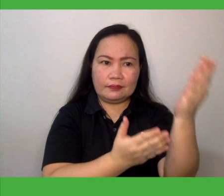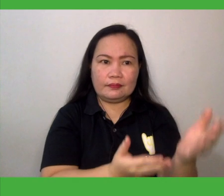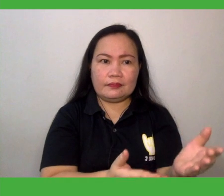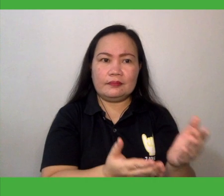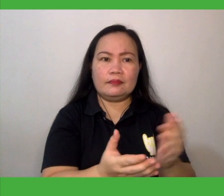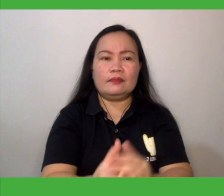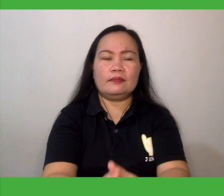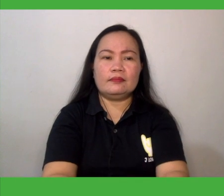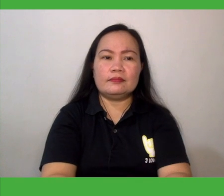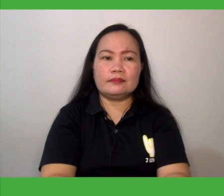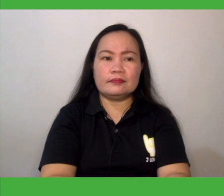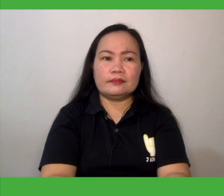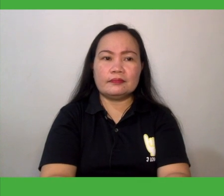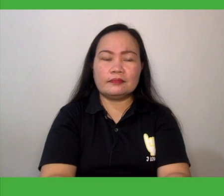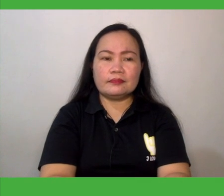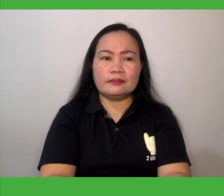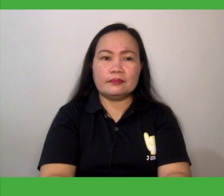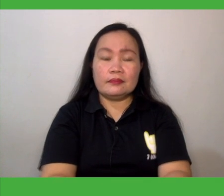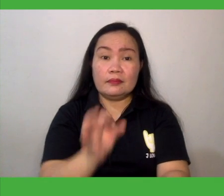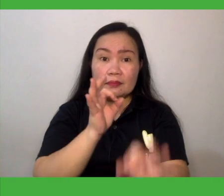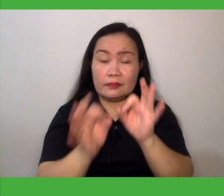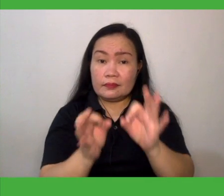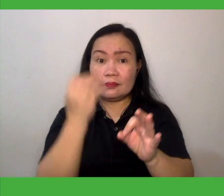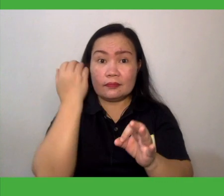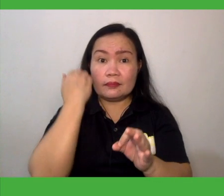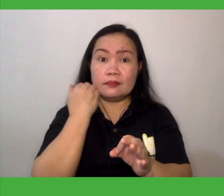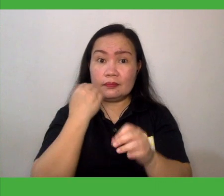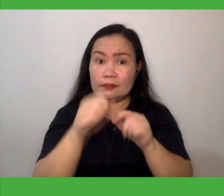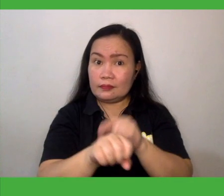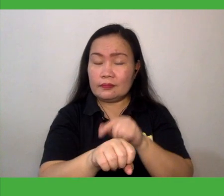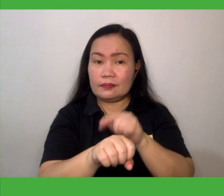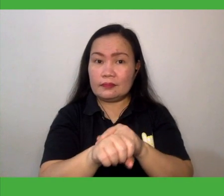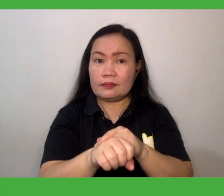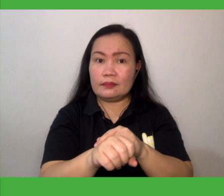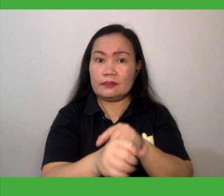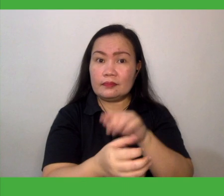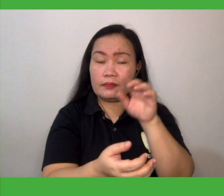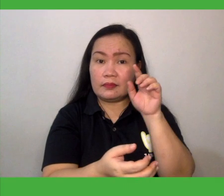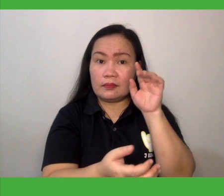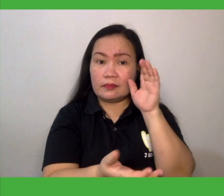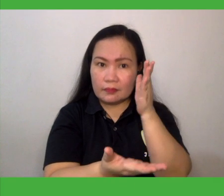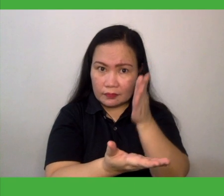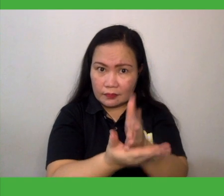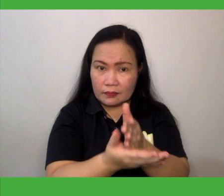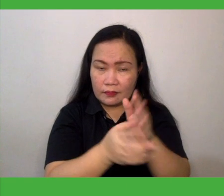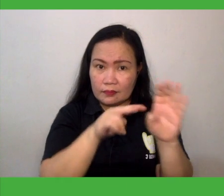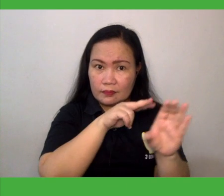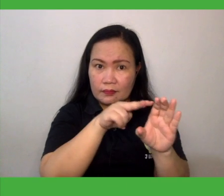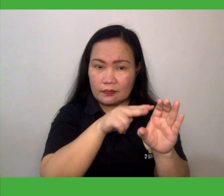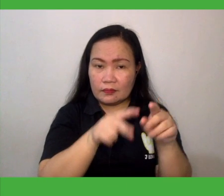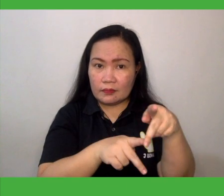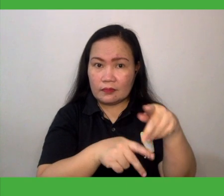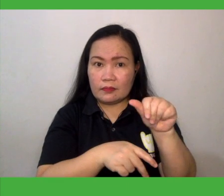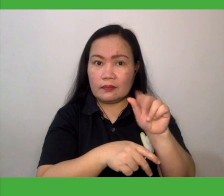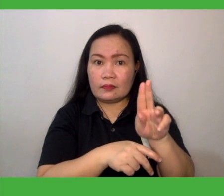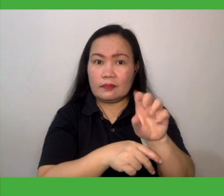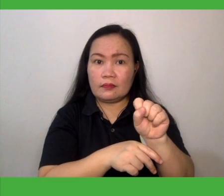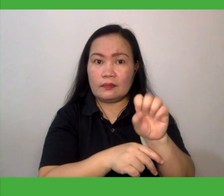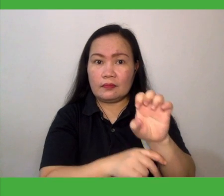then papakita ko na po yung sagot. Now, kung kulang ang time, i-pause ang video.